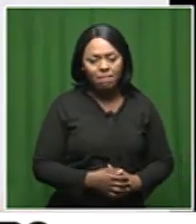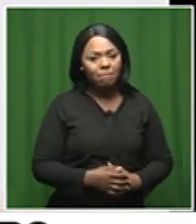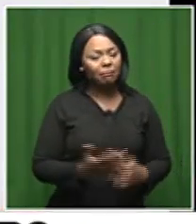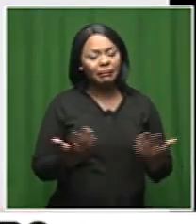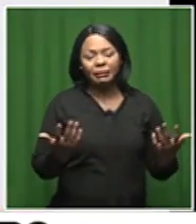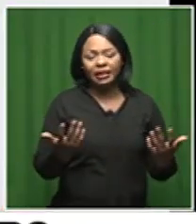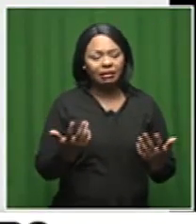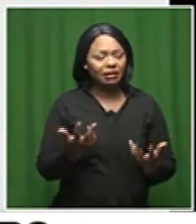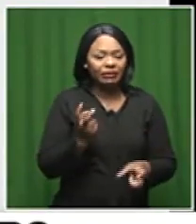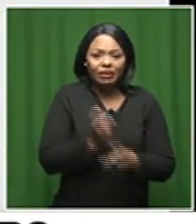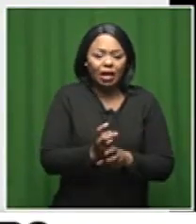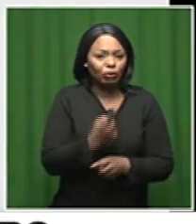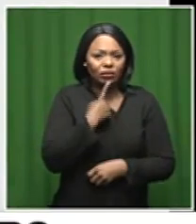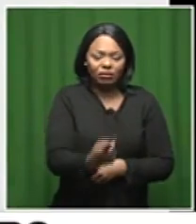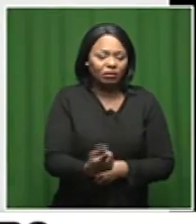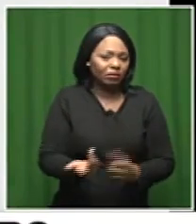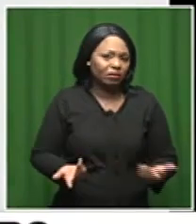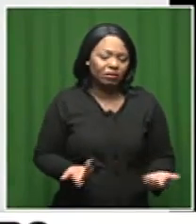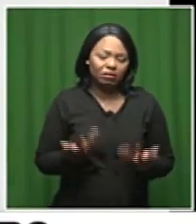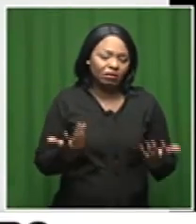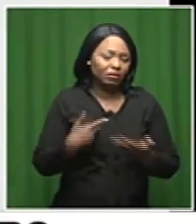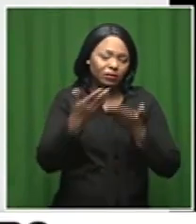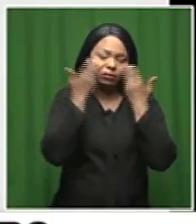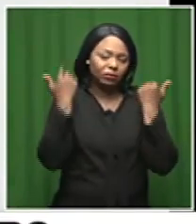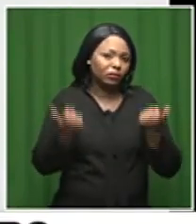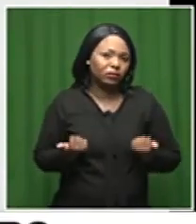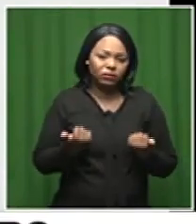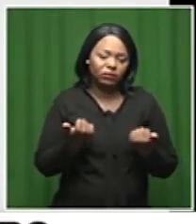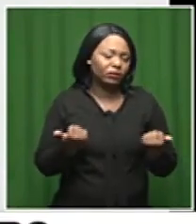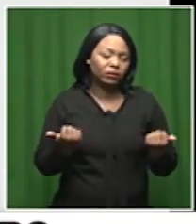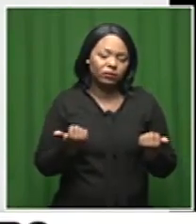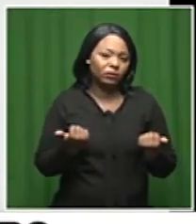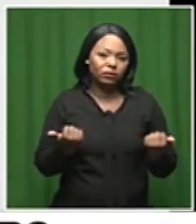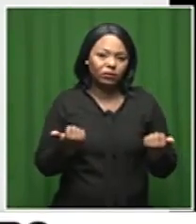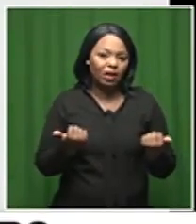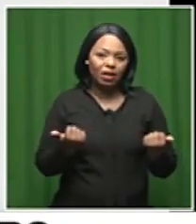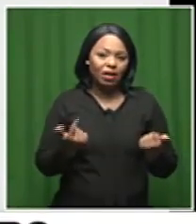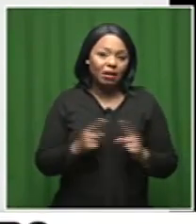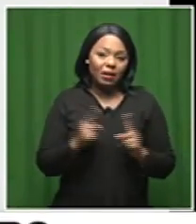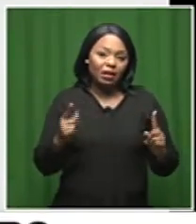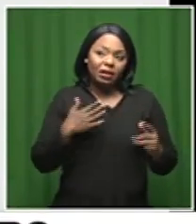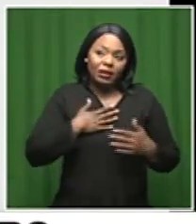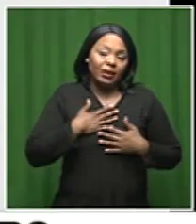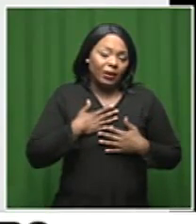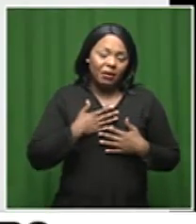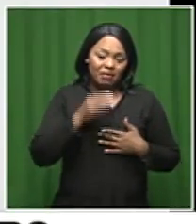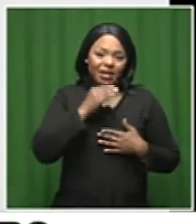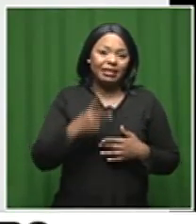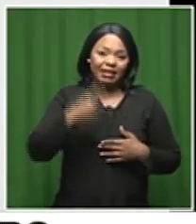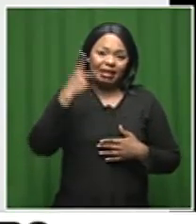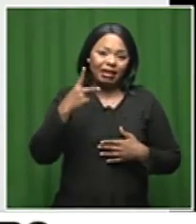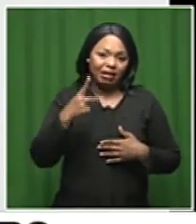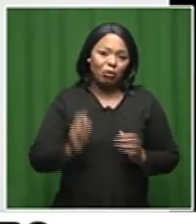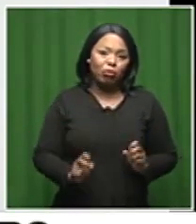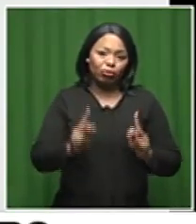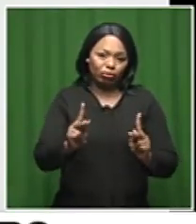It's even hard to imagine, it will look, it's a second chance for her. She'll get a chance to have